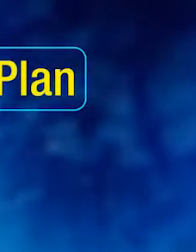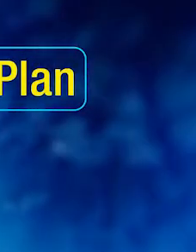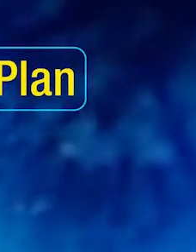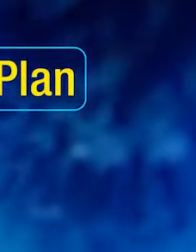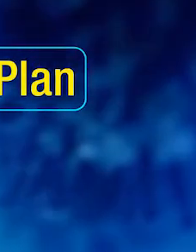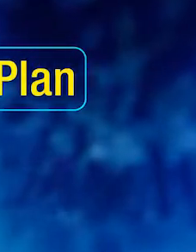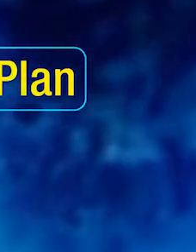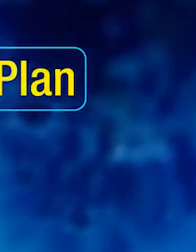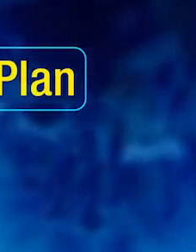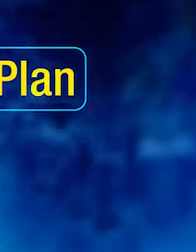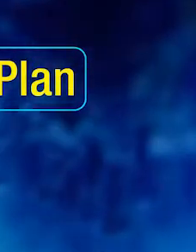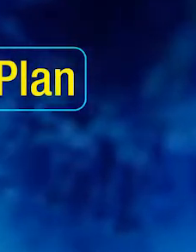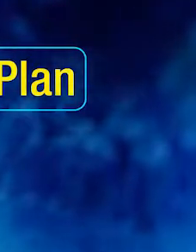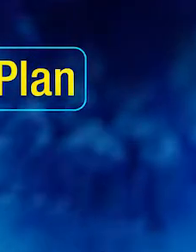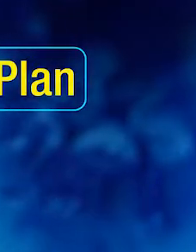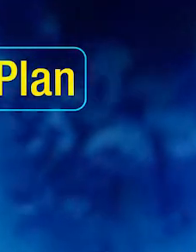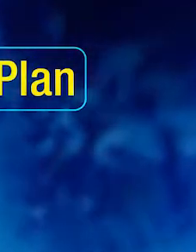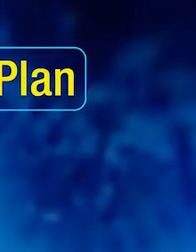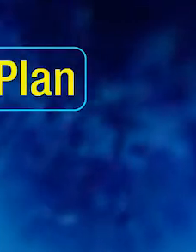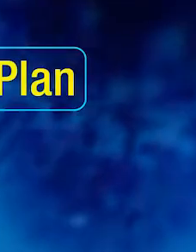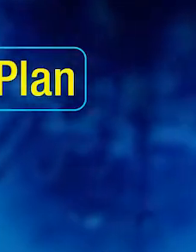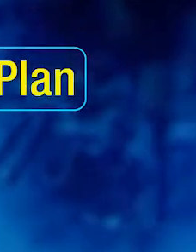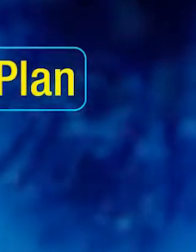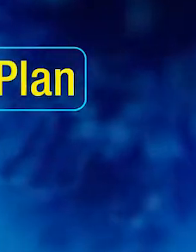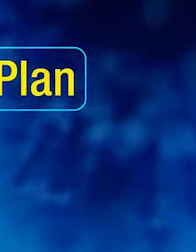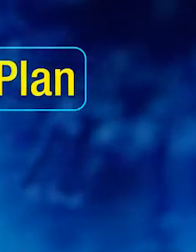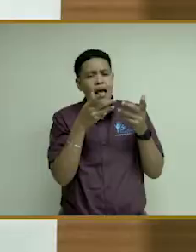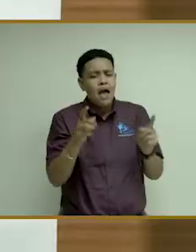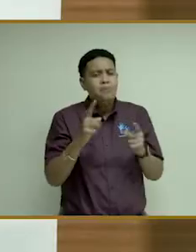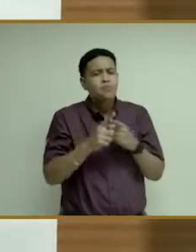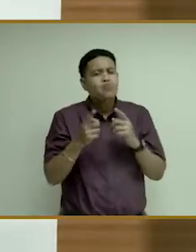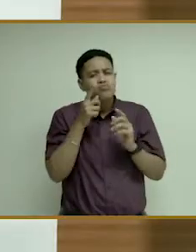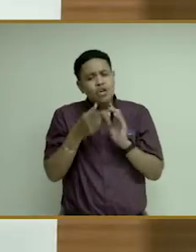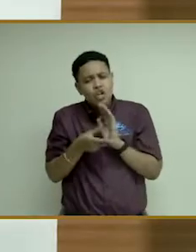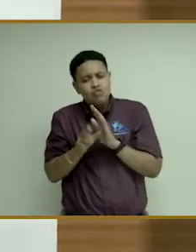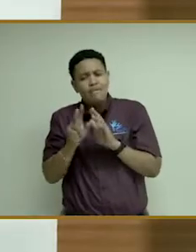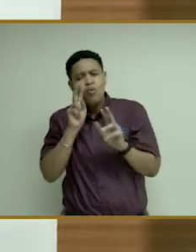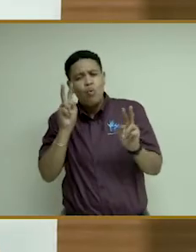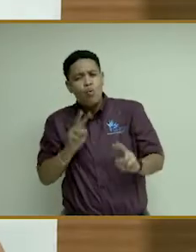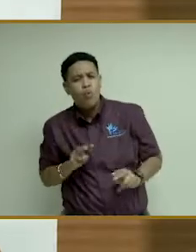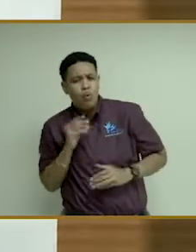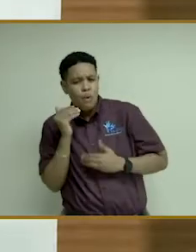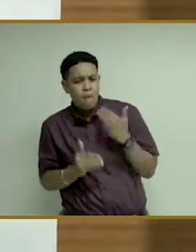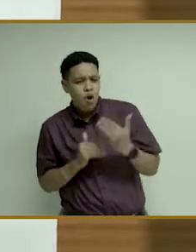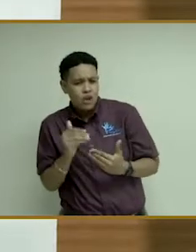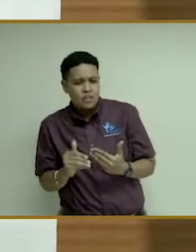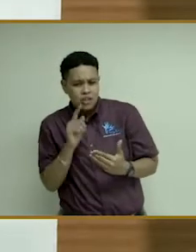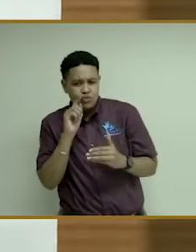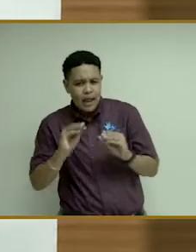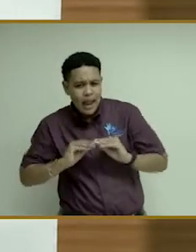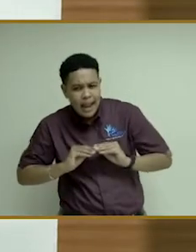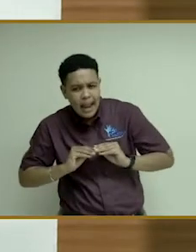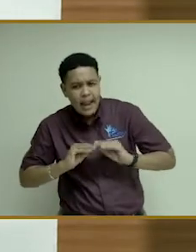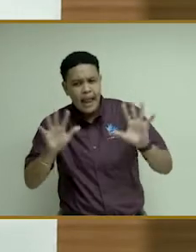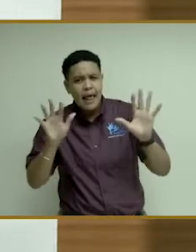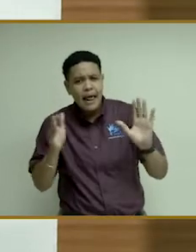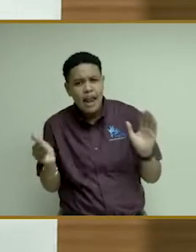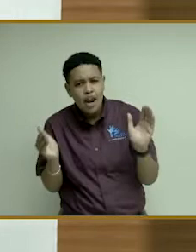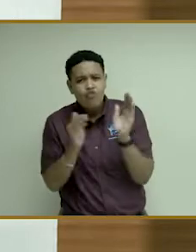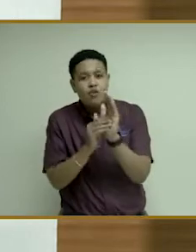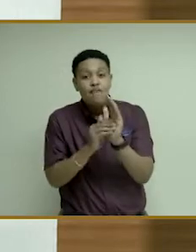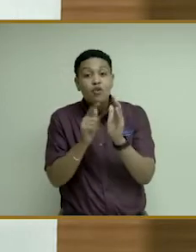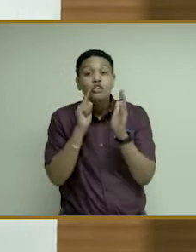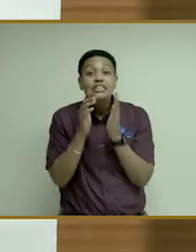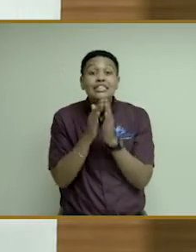in the communities, and at the workplace. So it's a review of the process that clearly reinforces the general messaging